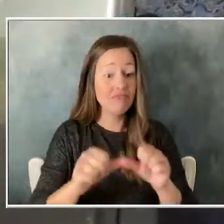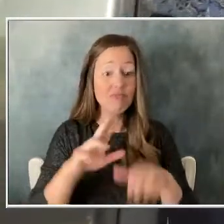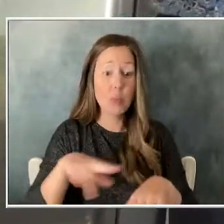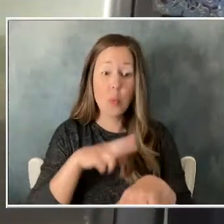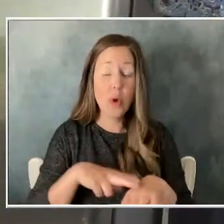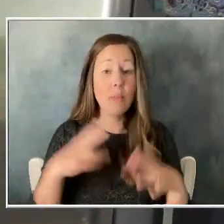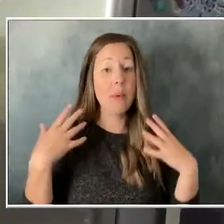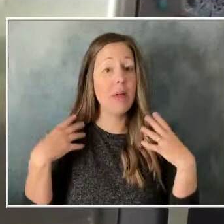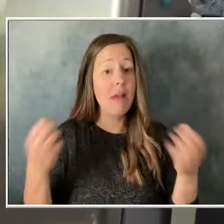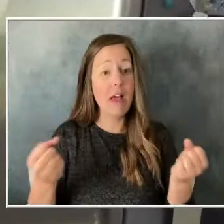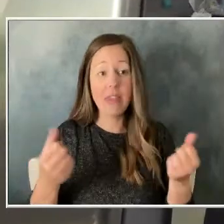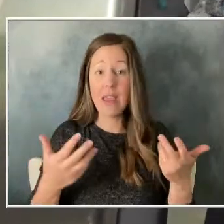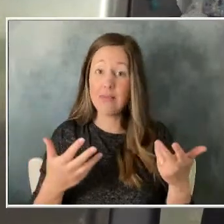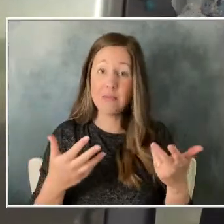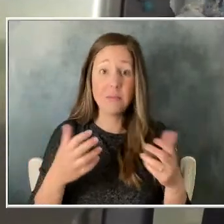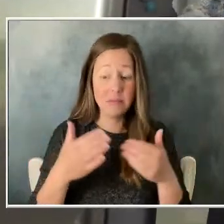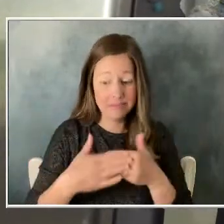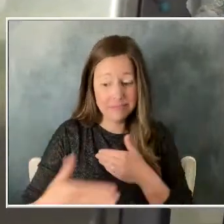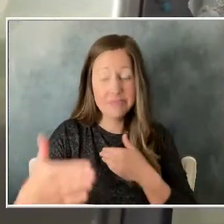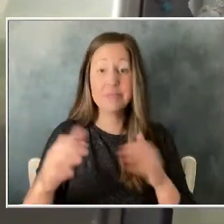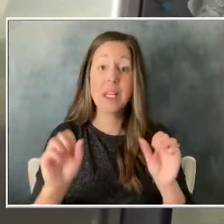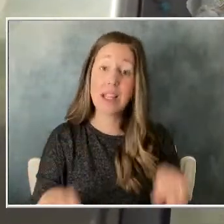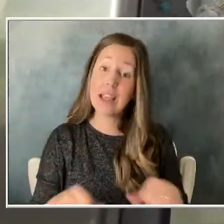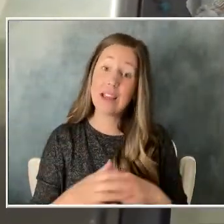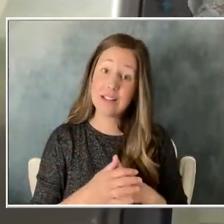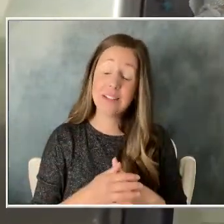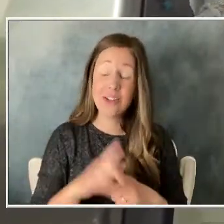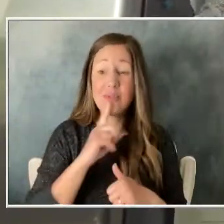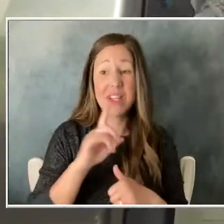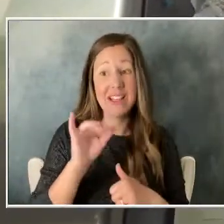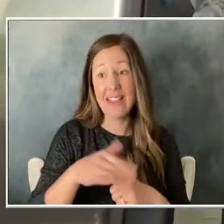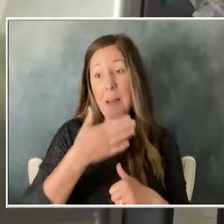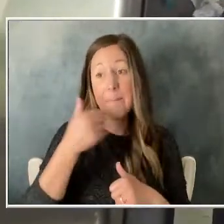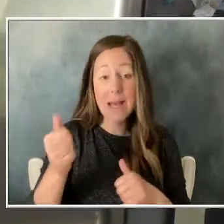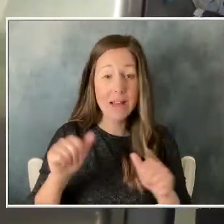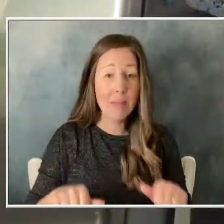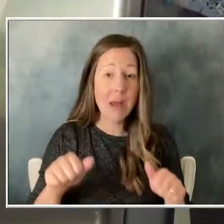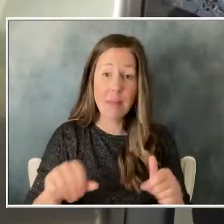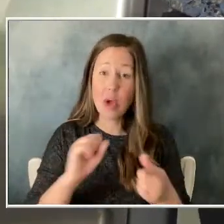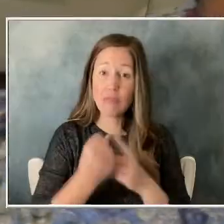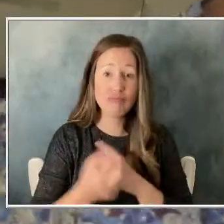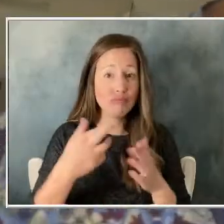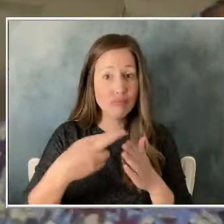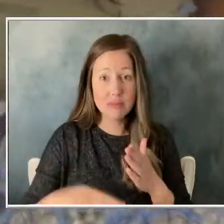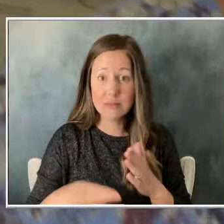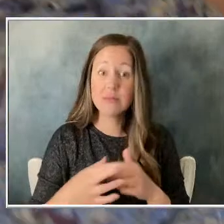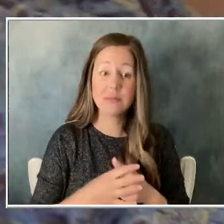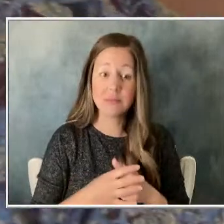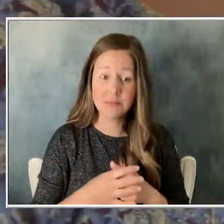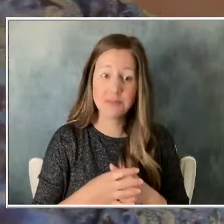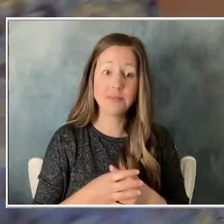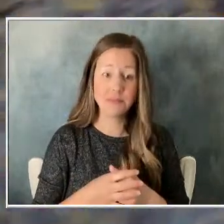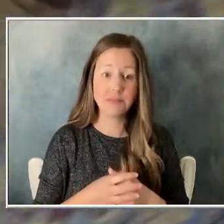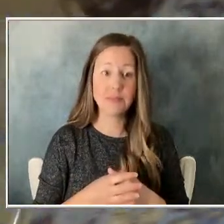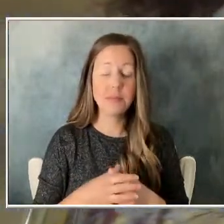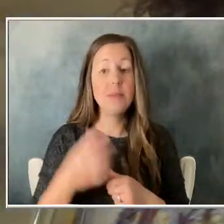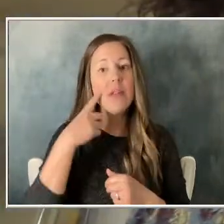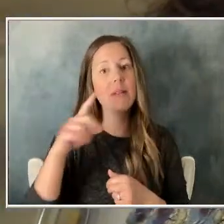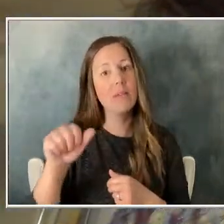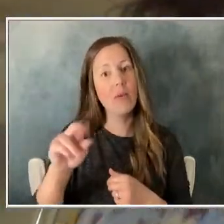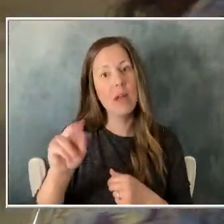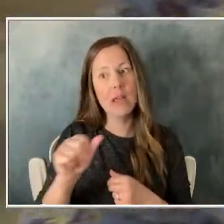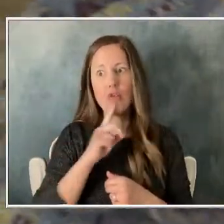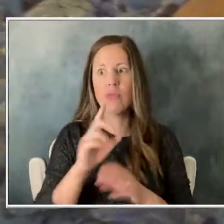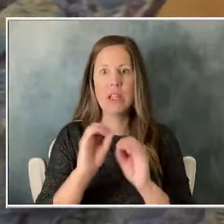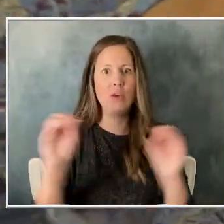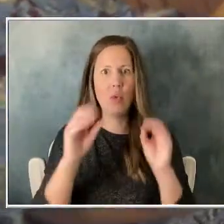That would be the best outcome under your diagnosis. For Anna, there was no decision to be